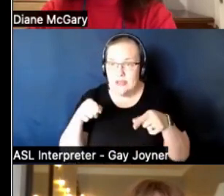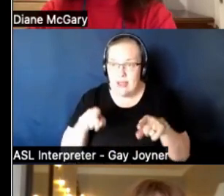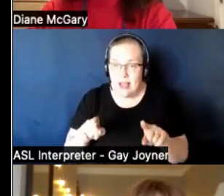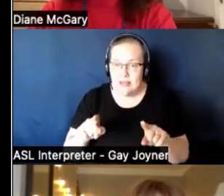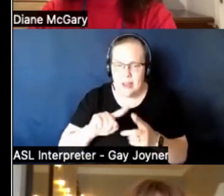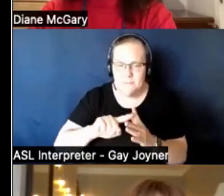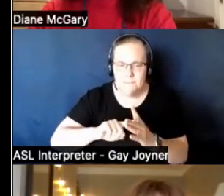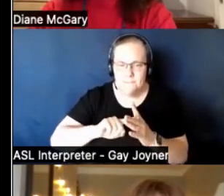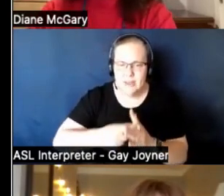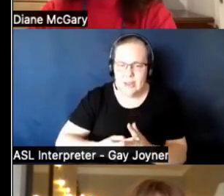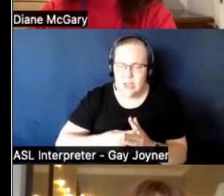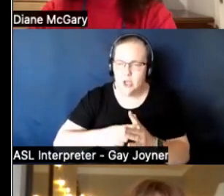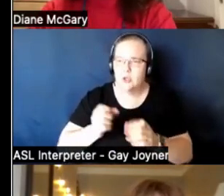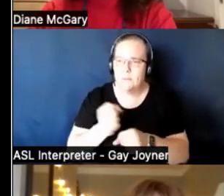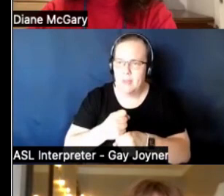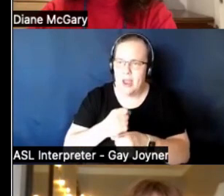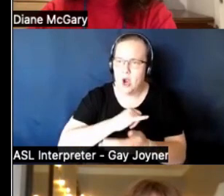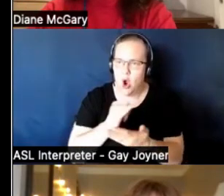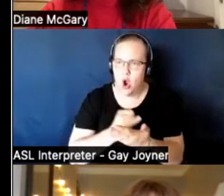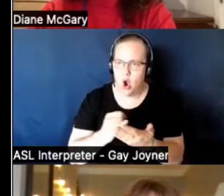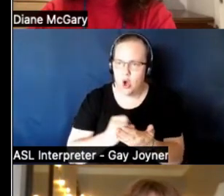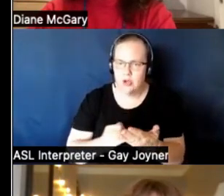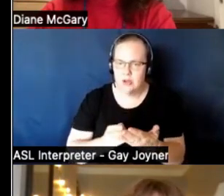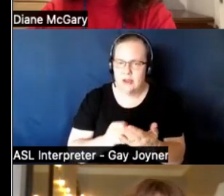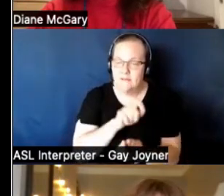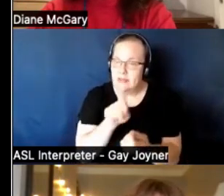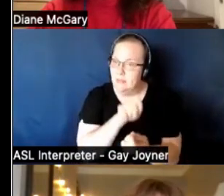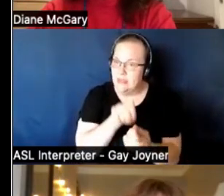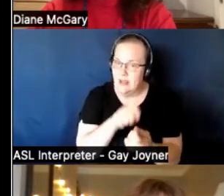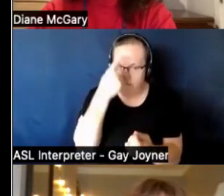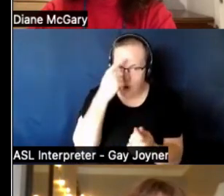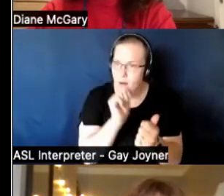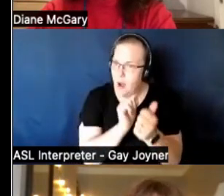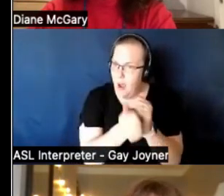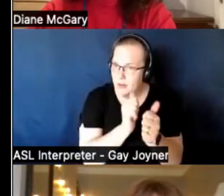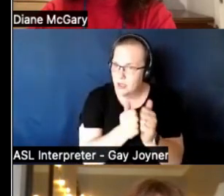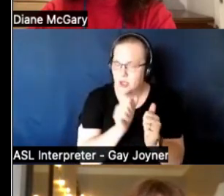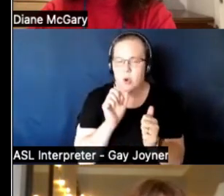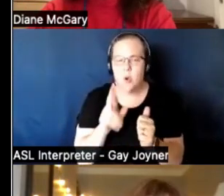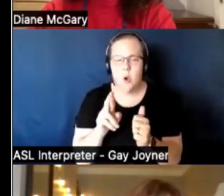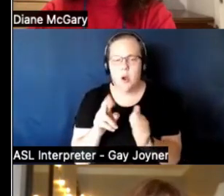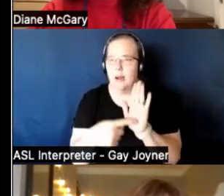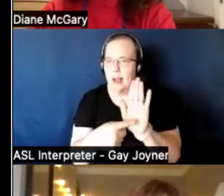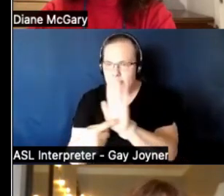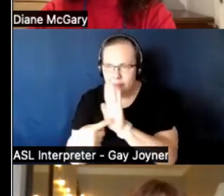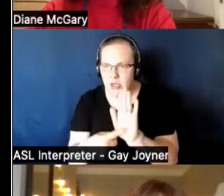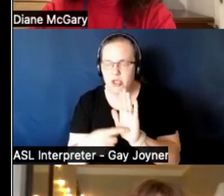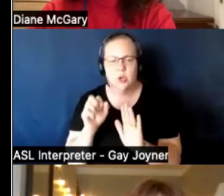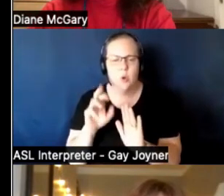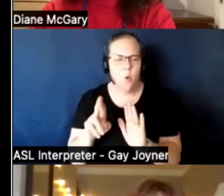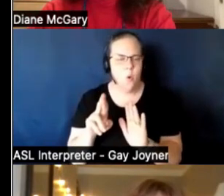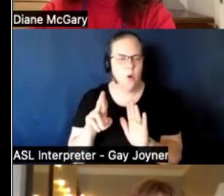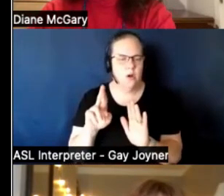to make some artwork, whether it's specifically for a competition or an exhibition, or